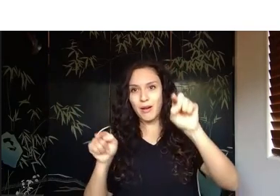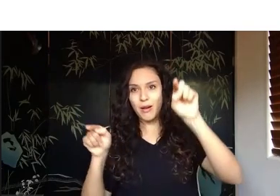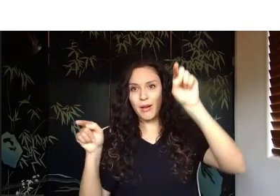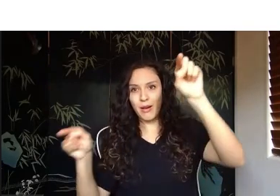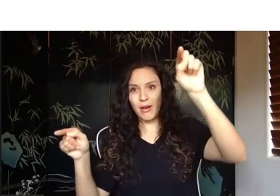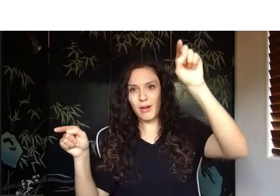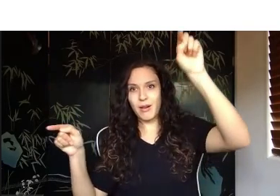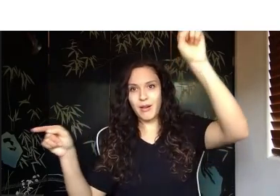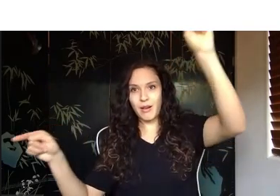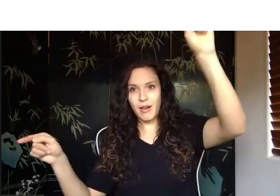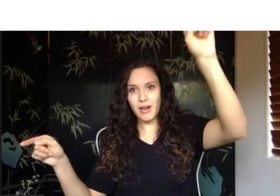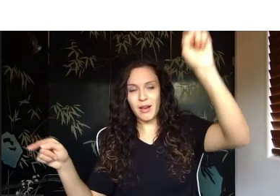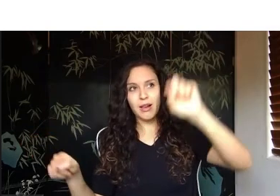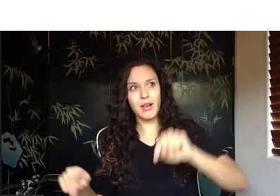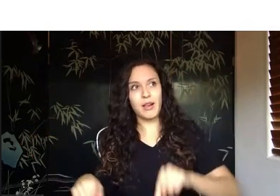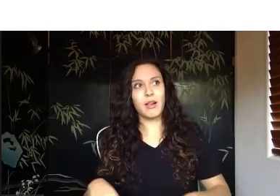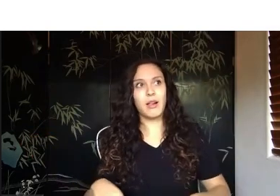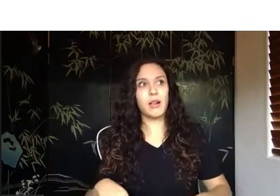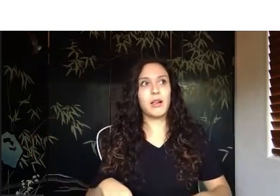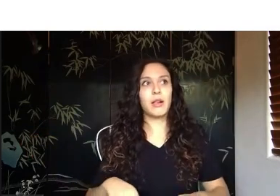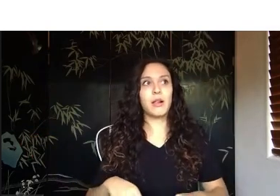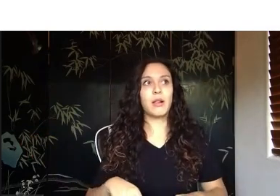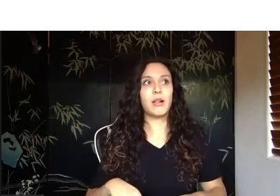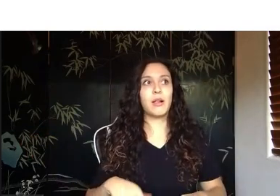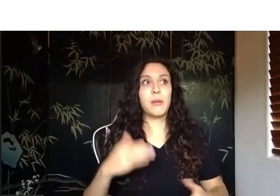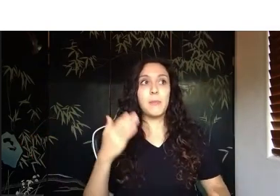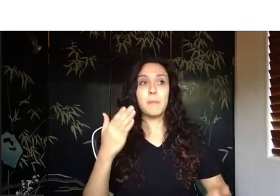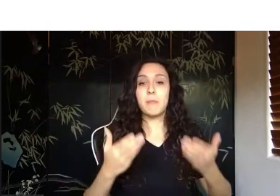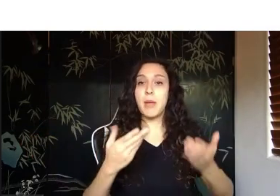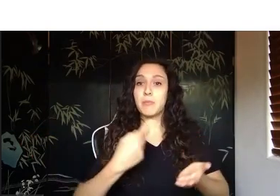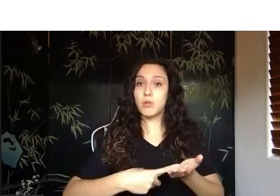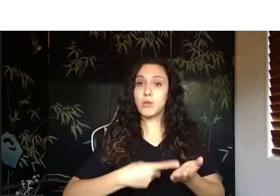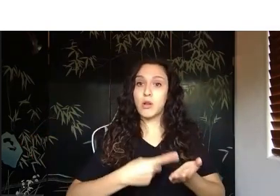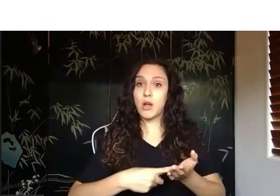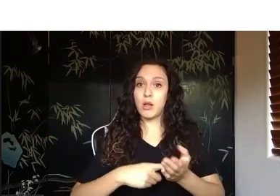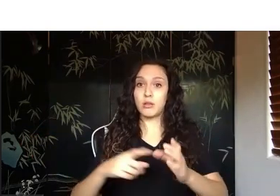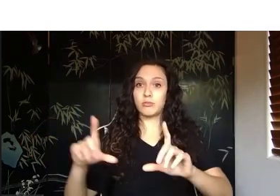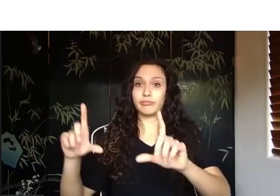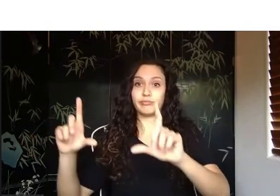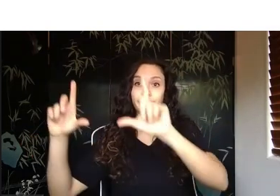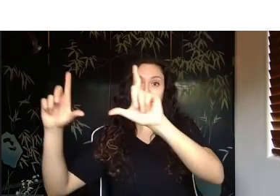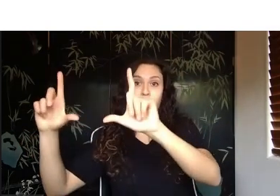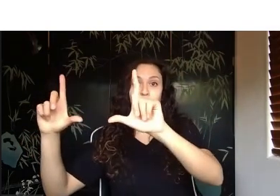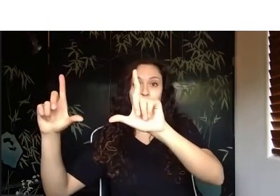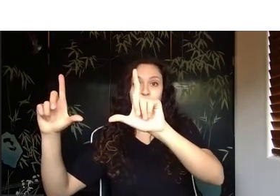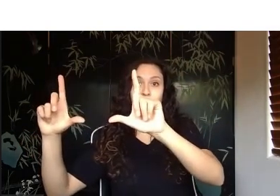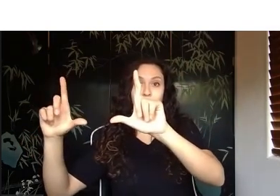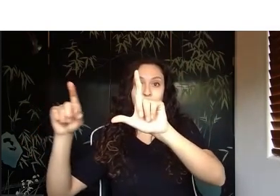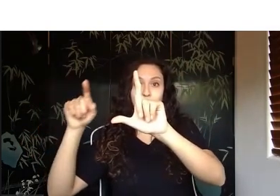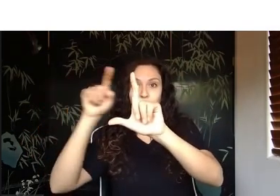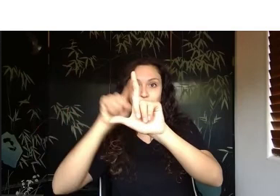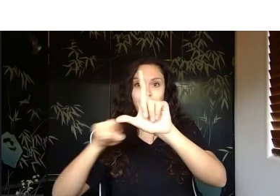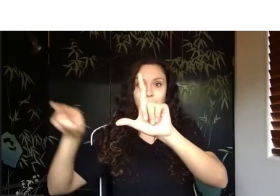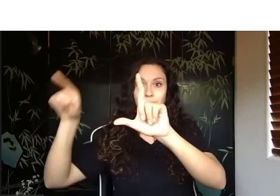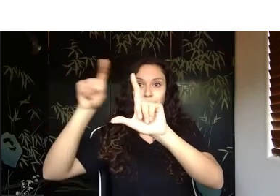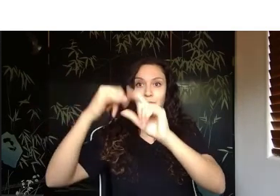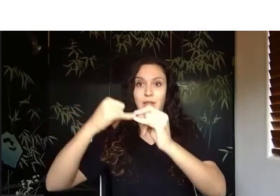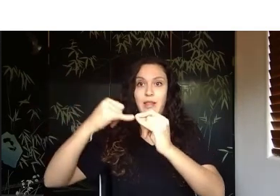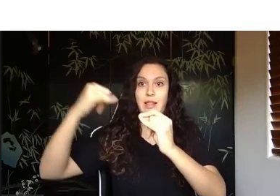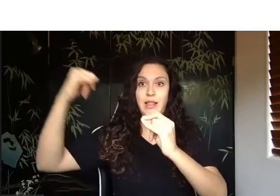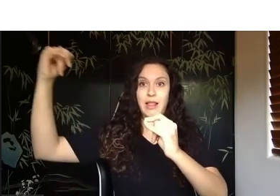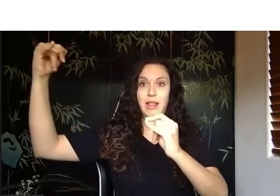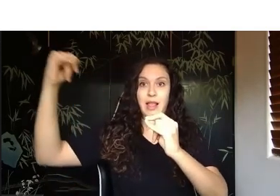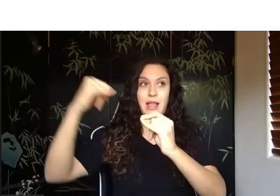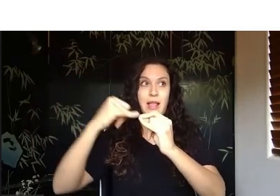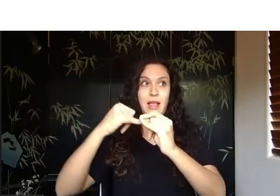18, and 8, 24, it may just be talking about this section of the